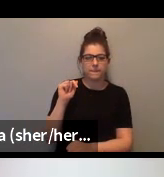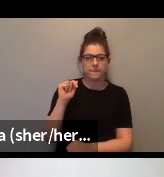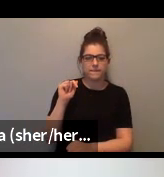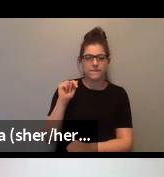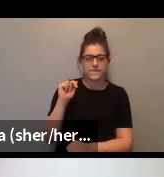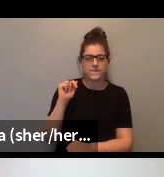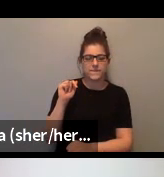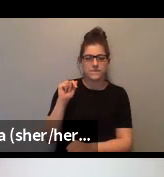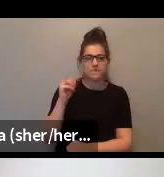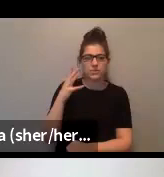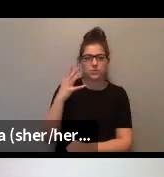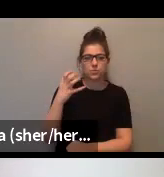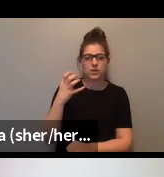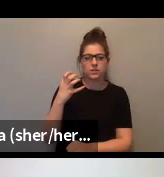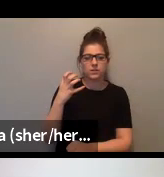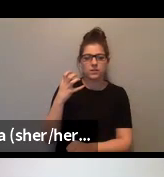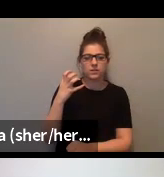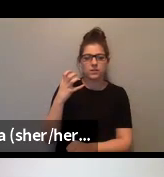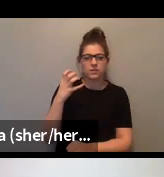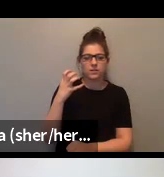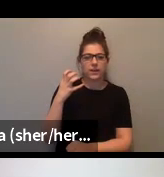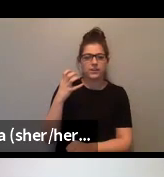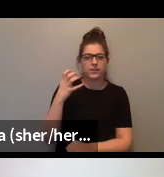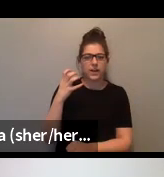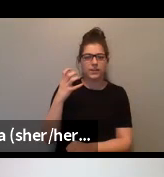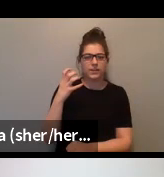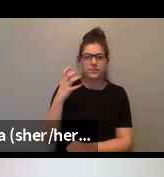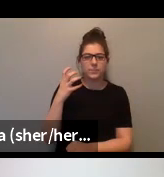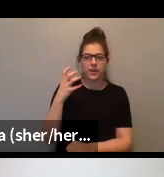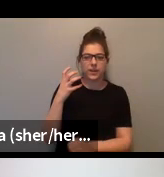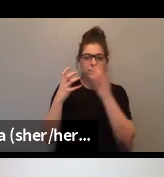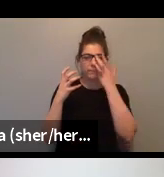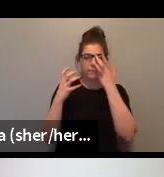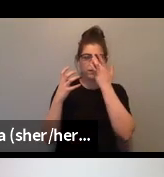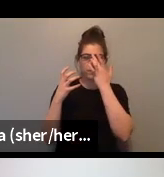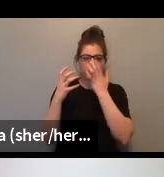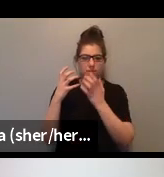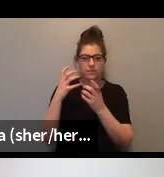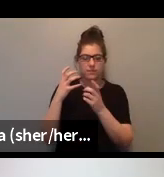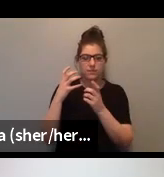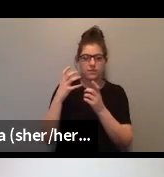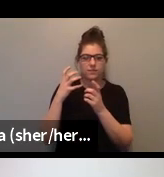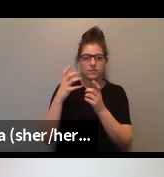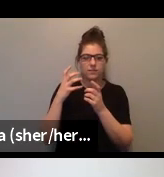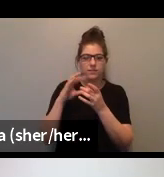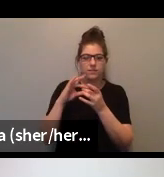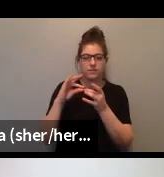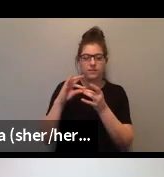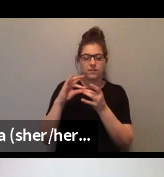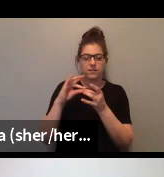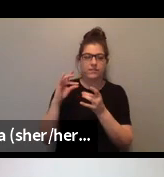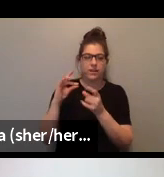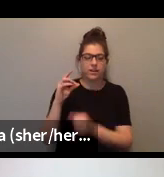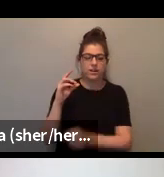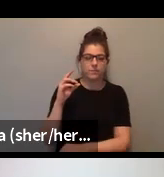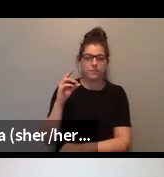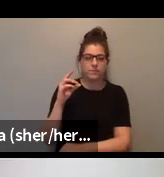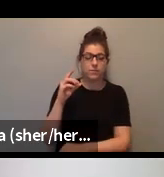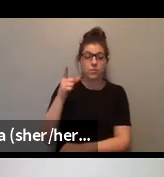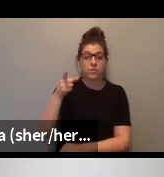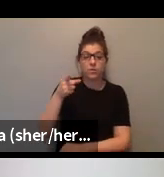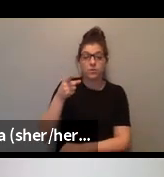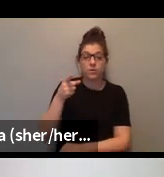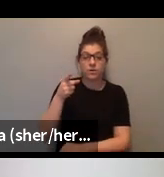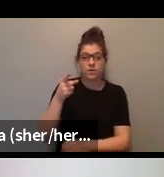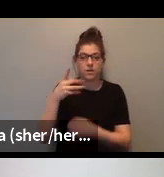wanted to acknowledge Jillian's question. If anyone else on the panel can speak to it. I mean, I'm happy to jump in. Or you know, even for me, anybody else who